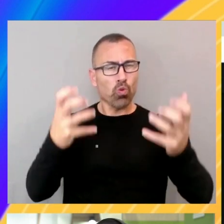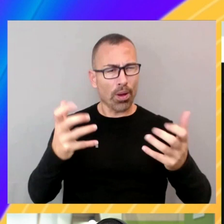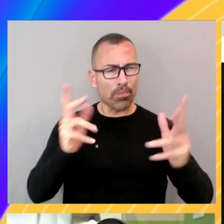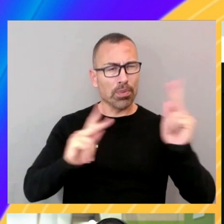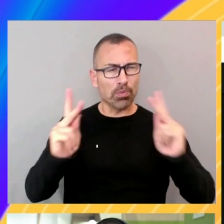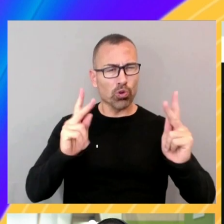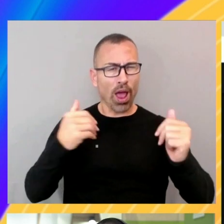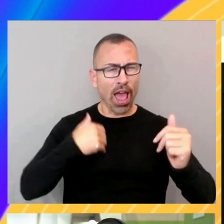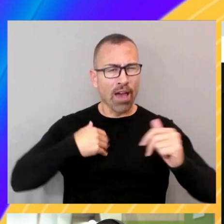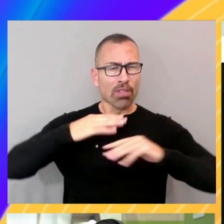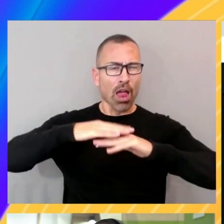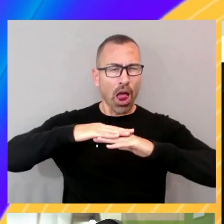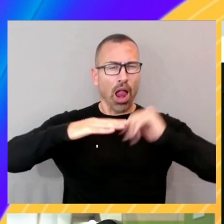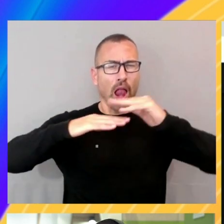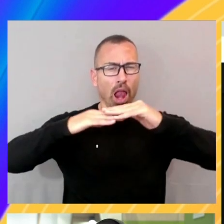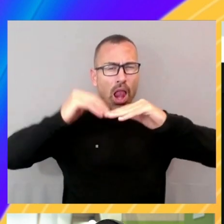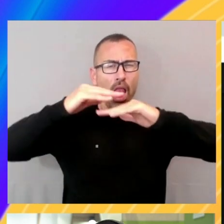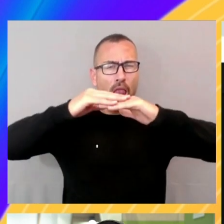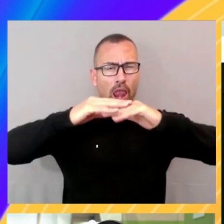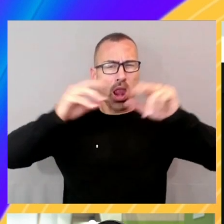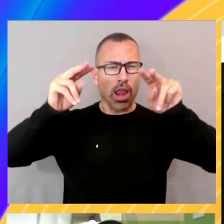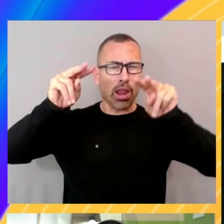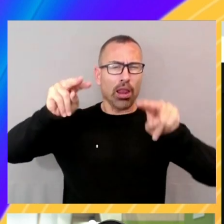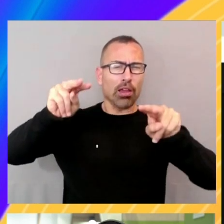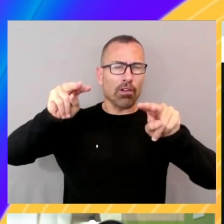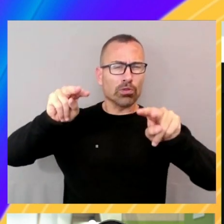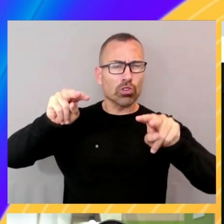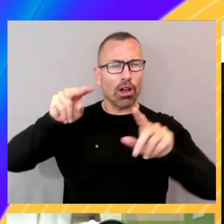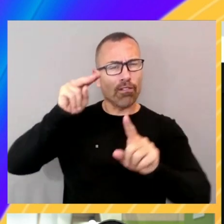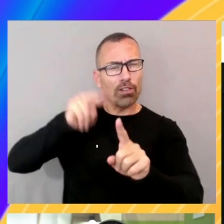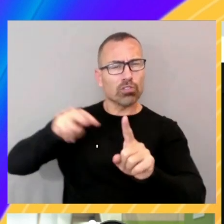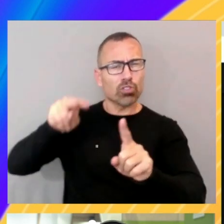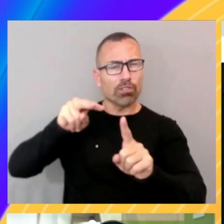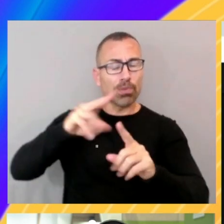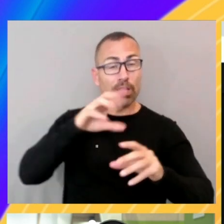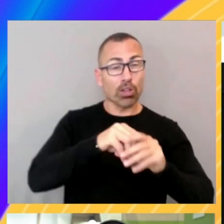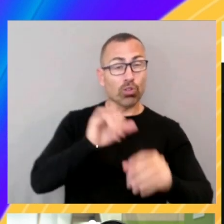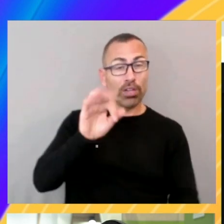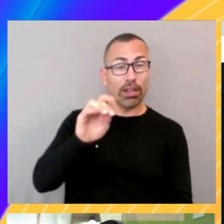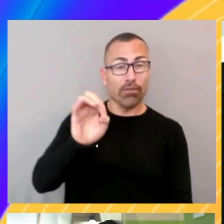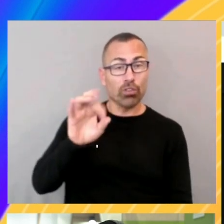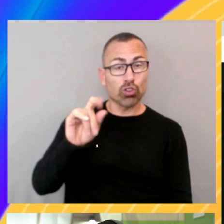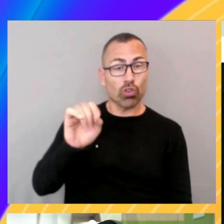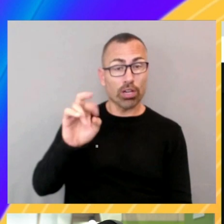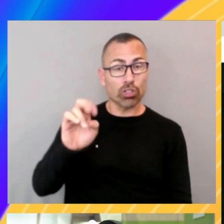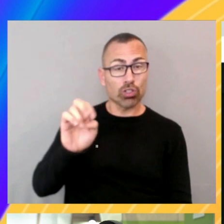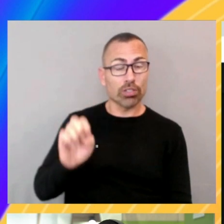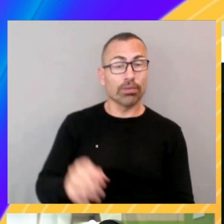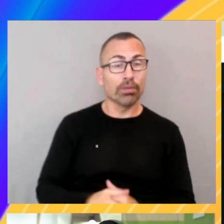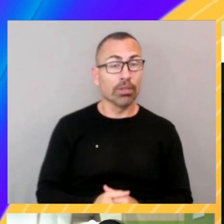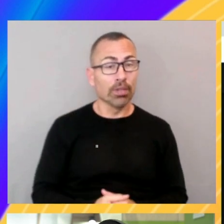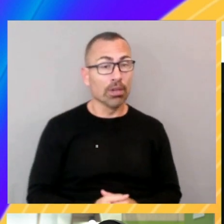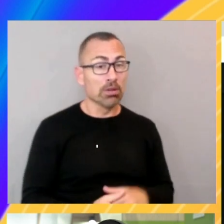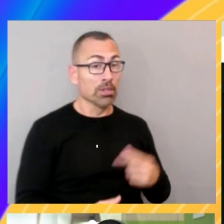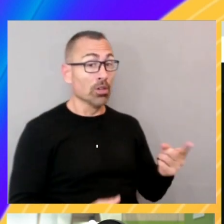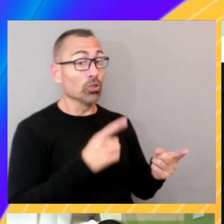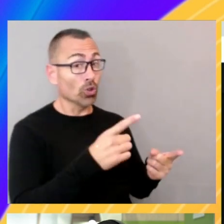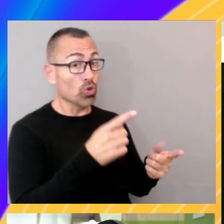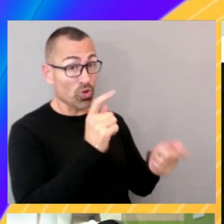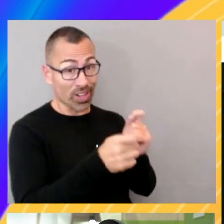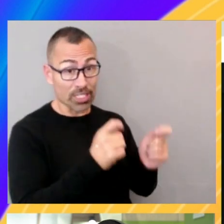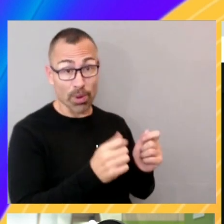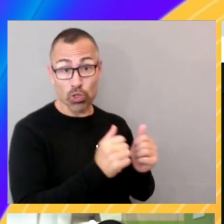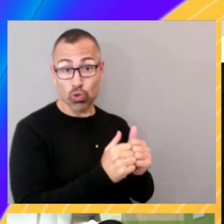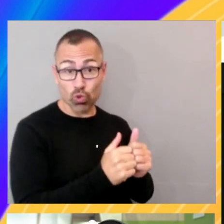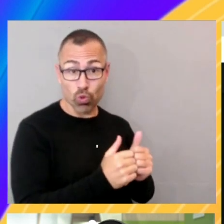from the infrastructure to the app. So you can customize what you're looking at on the dashboard with either built-in metrics, I imagine, or some custom metrics that